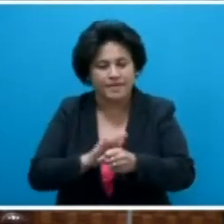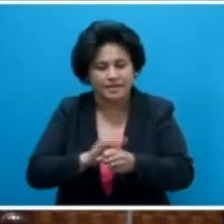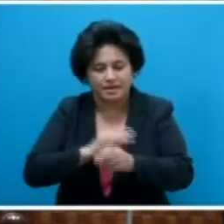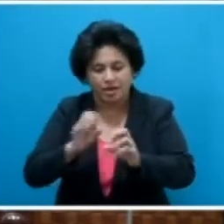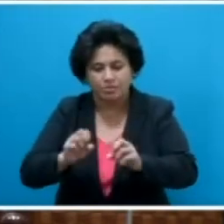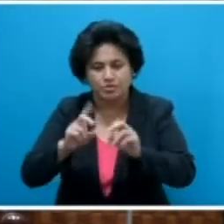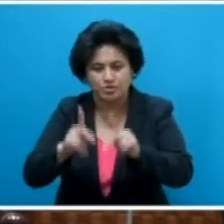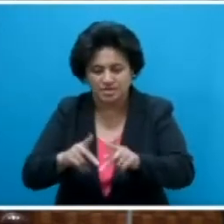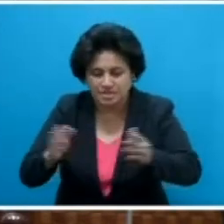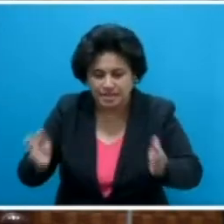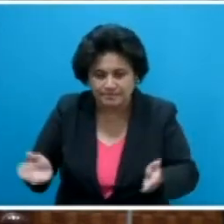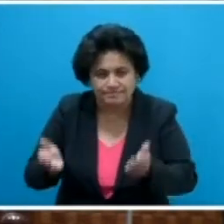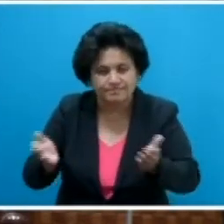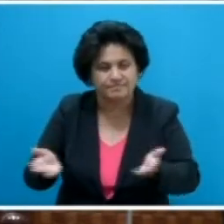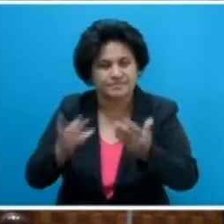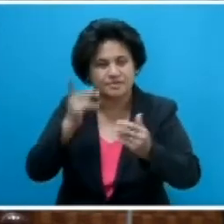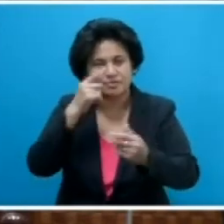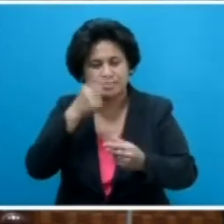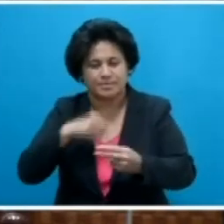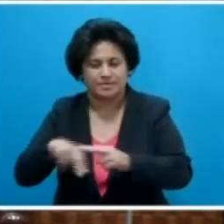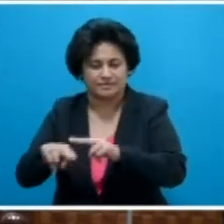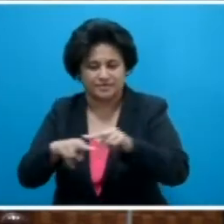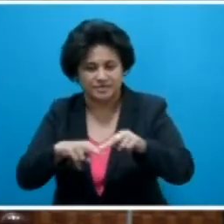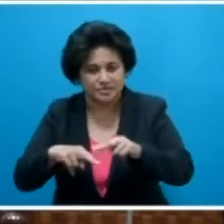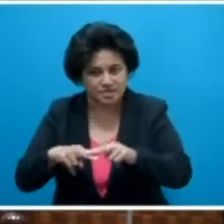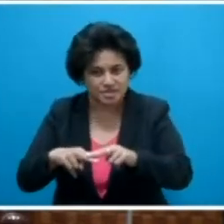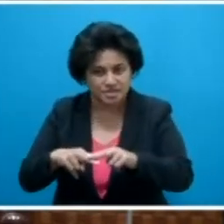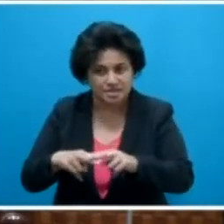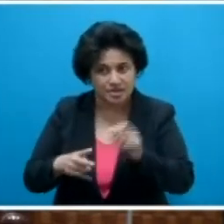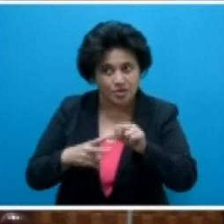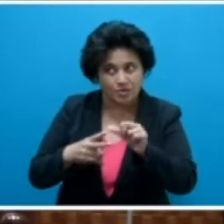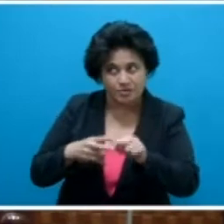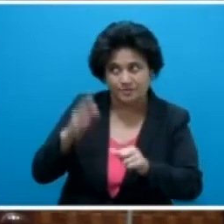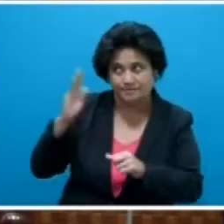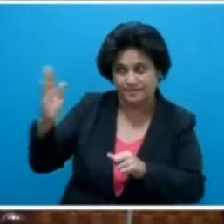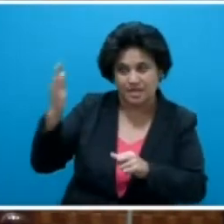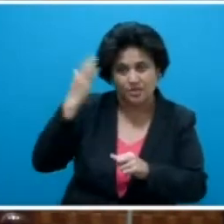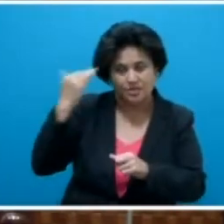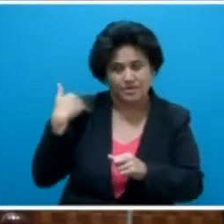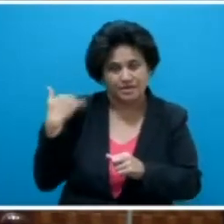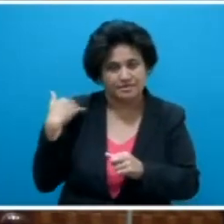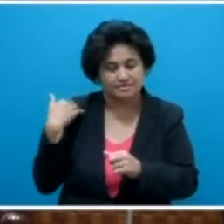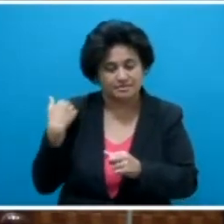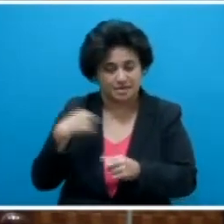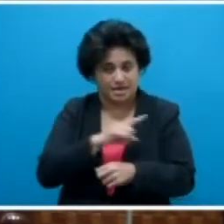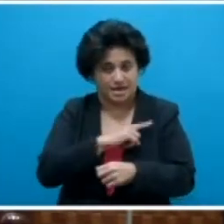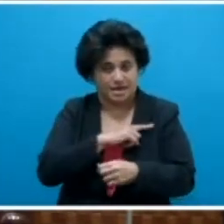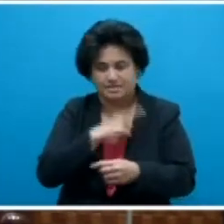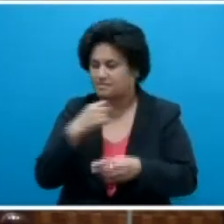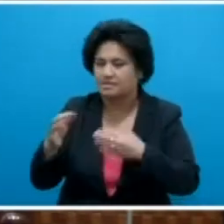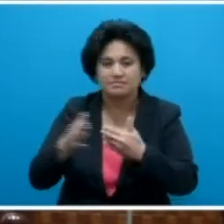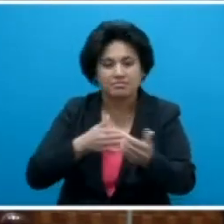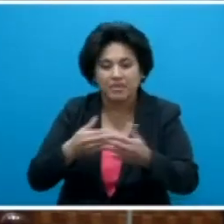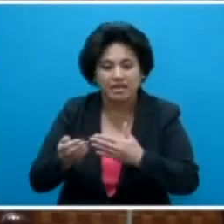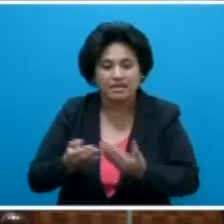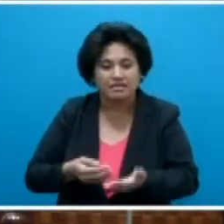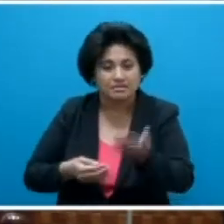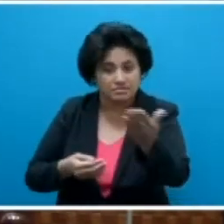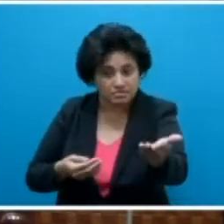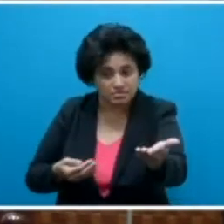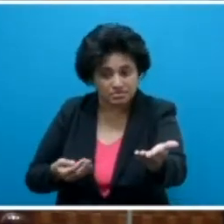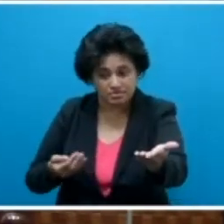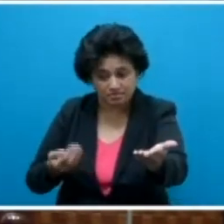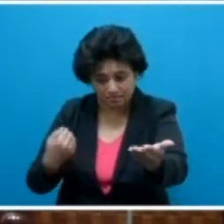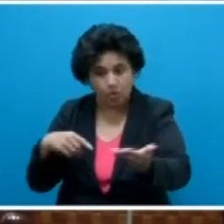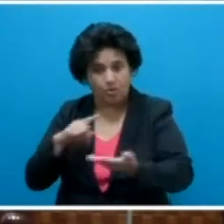people. He also reminded us that whichever side of the chamber we sit in, we are here to serve